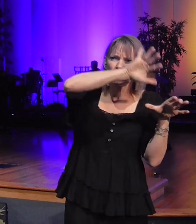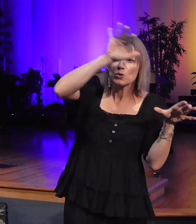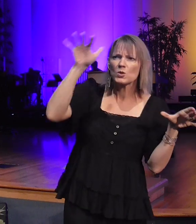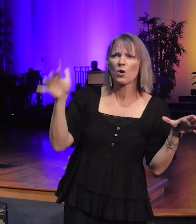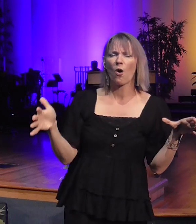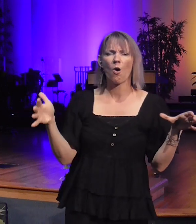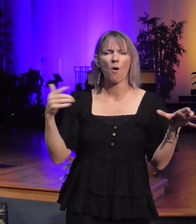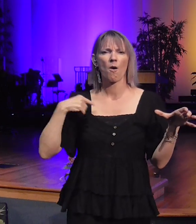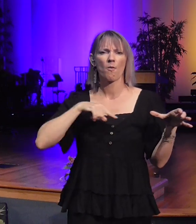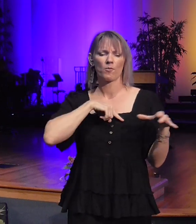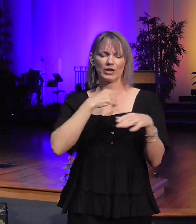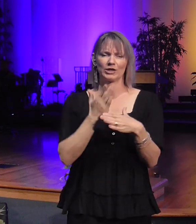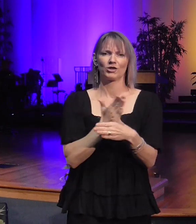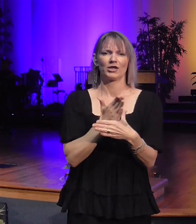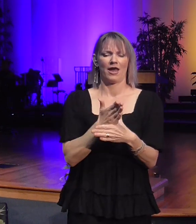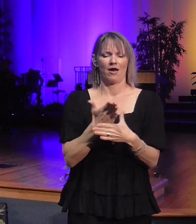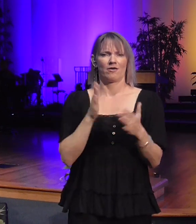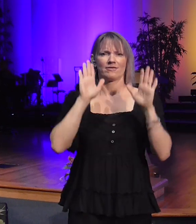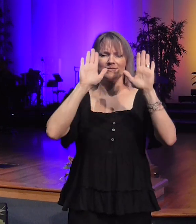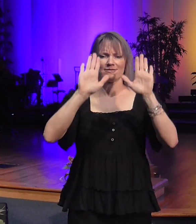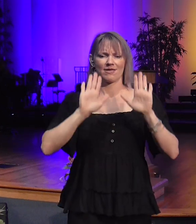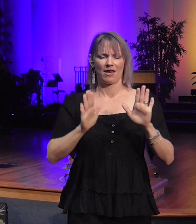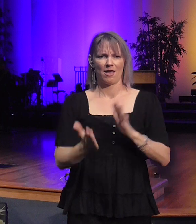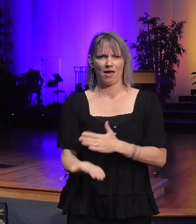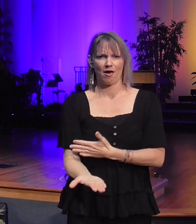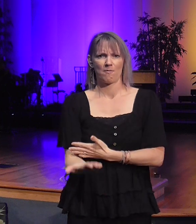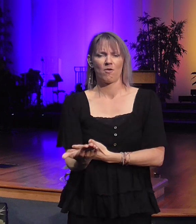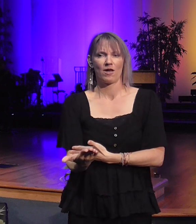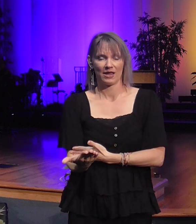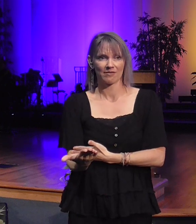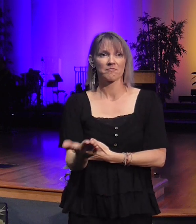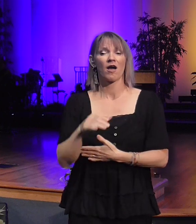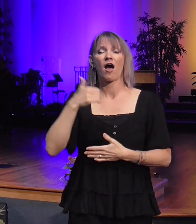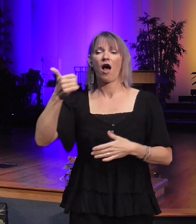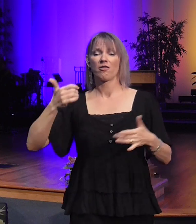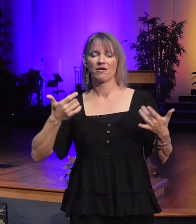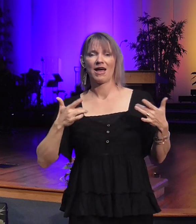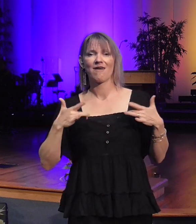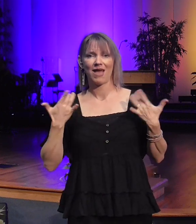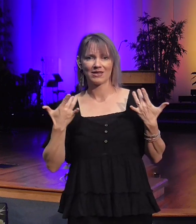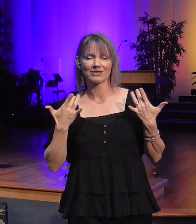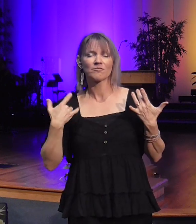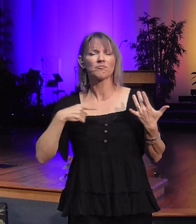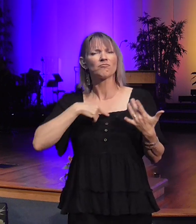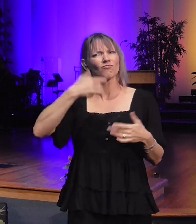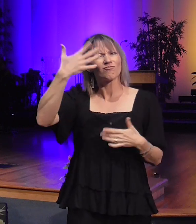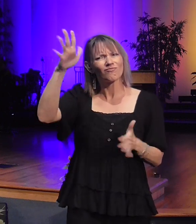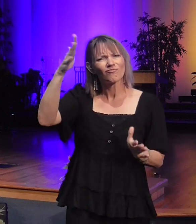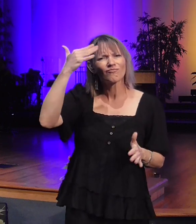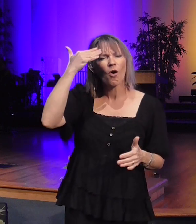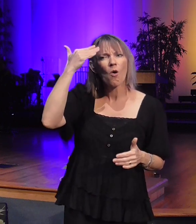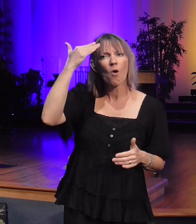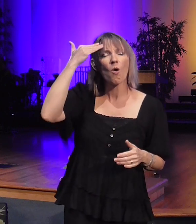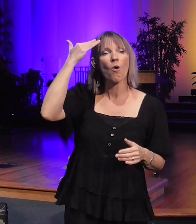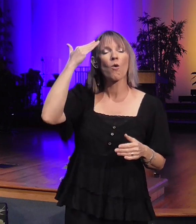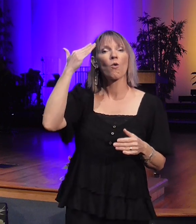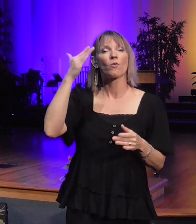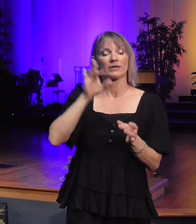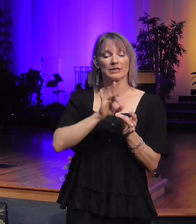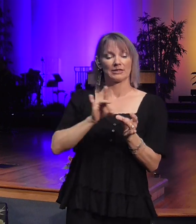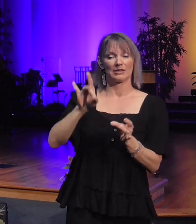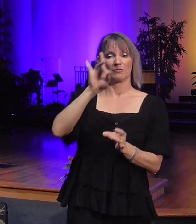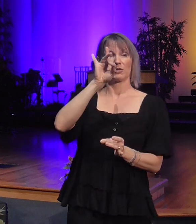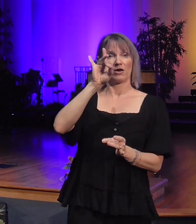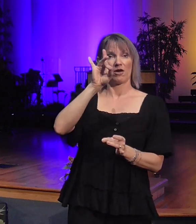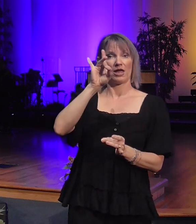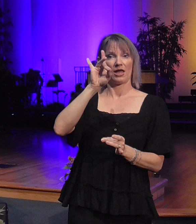on Sunday mornings and for other events, we know that the spirit of all those who